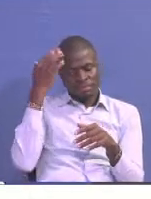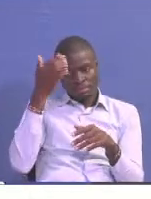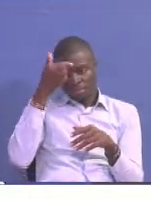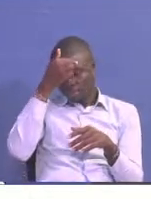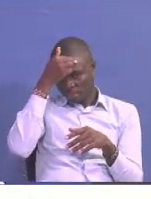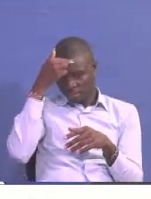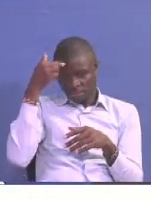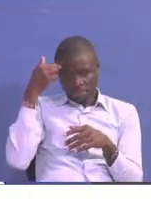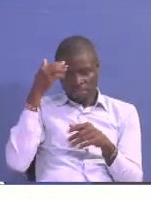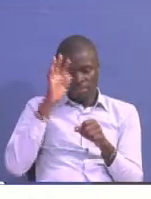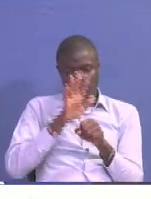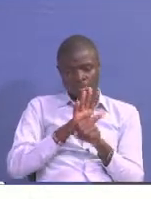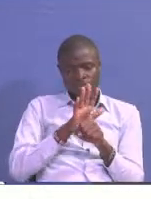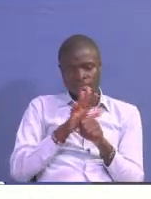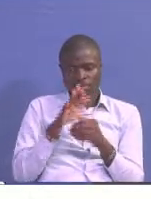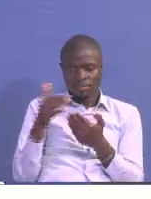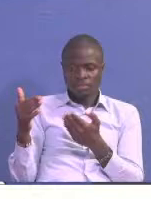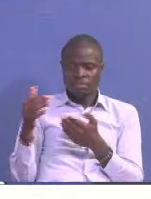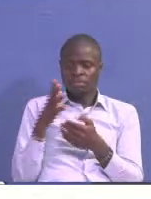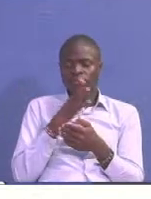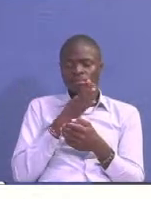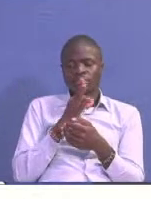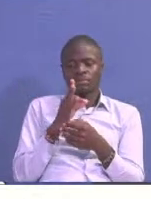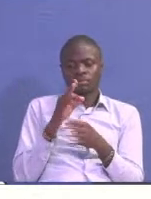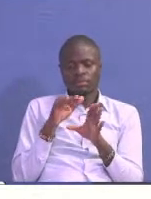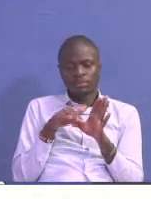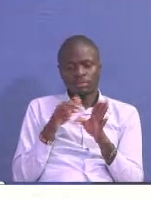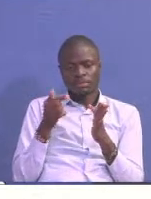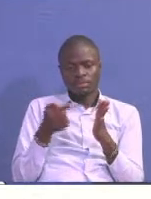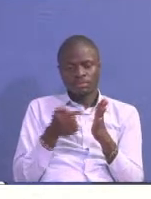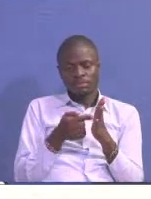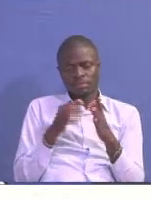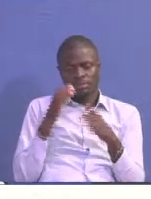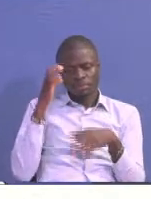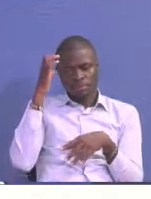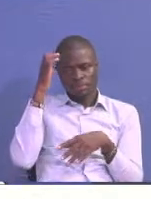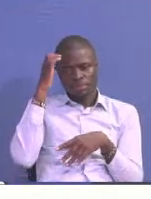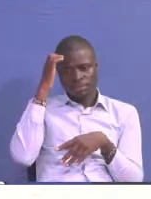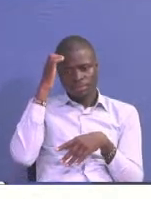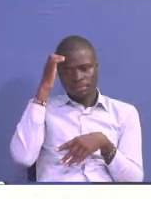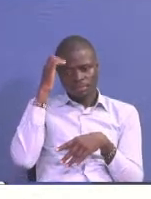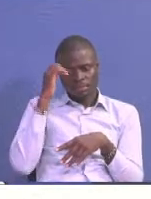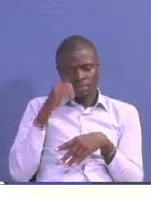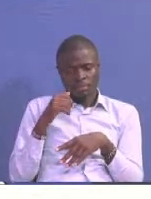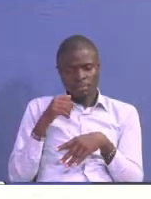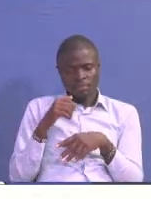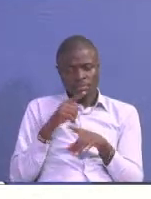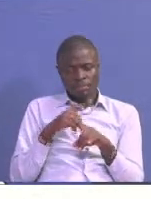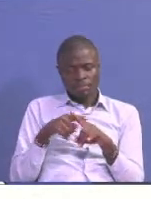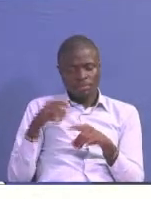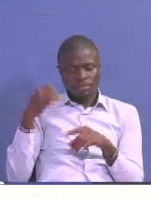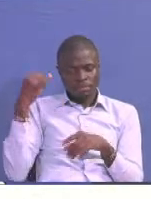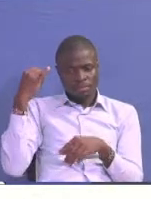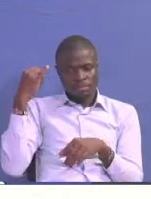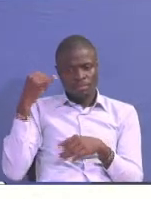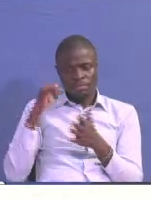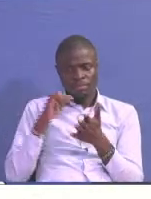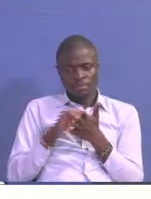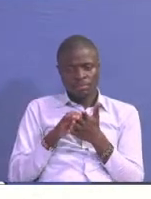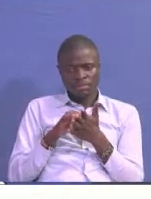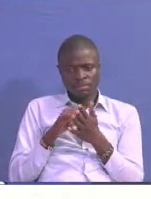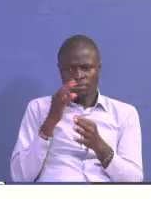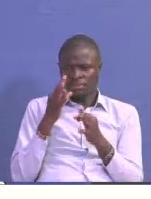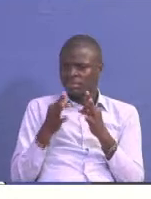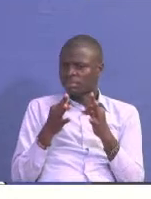of so many things that are required in the education. So, but the issue is that